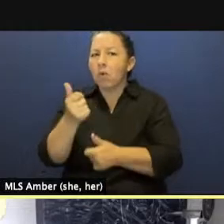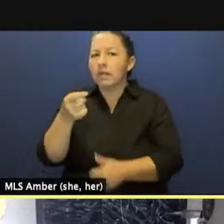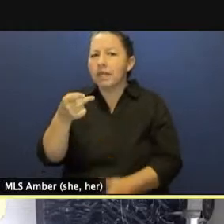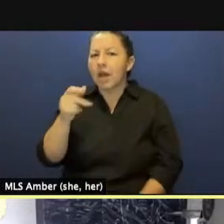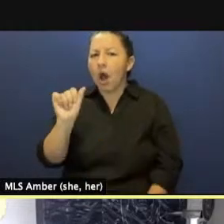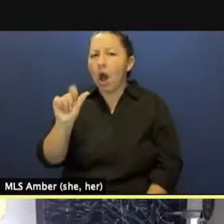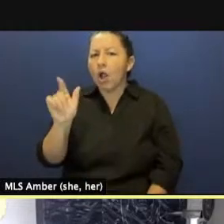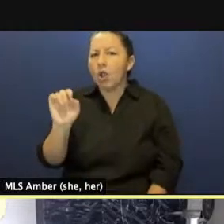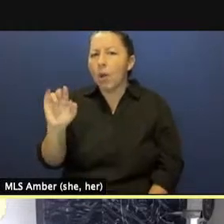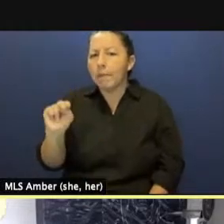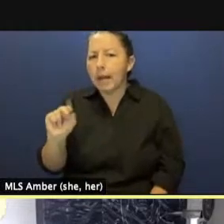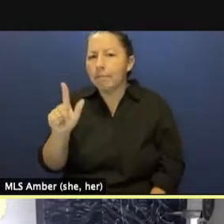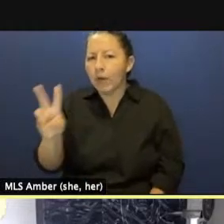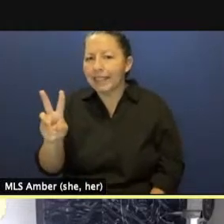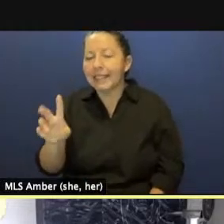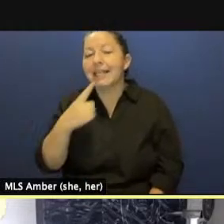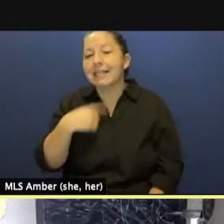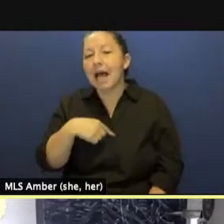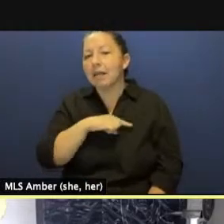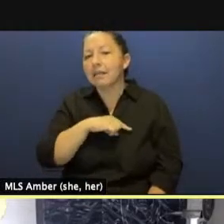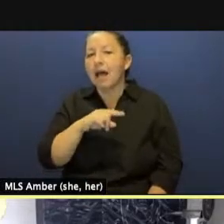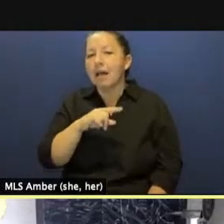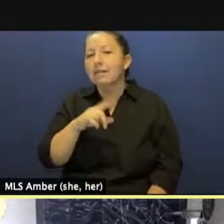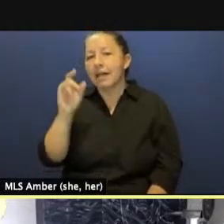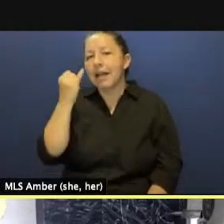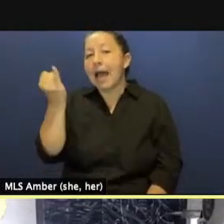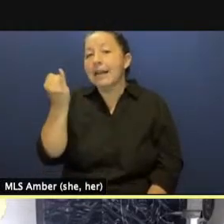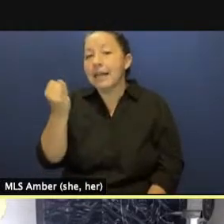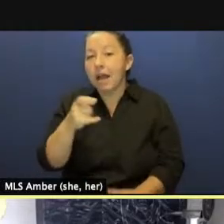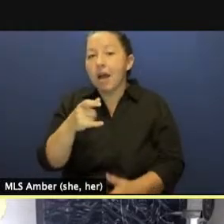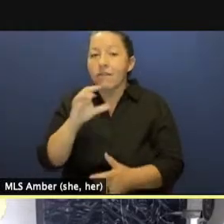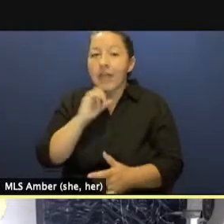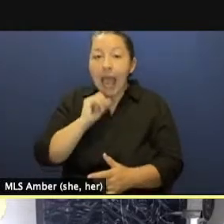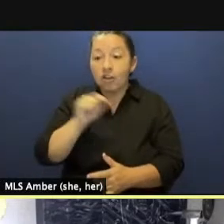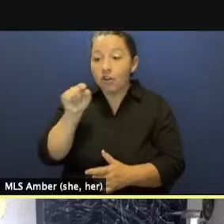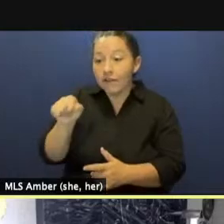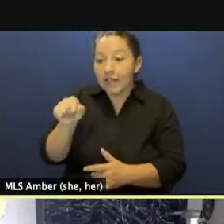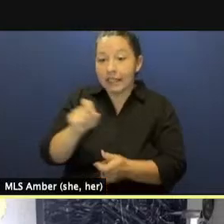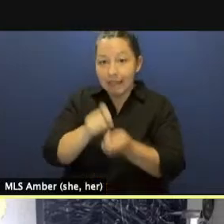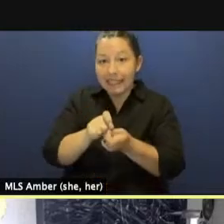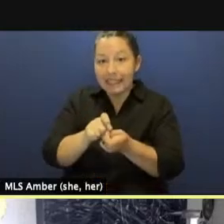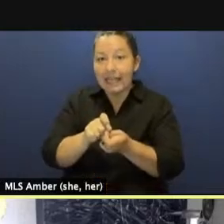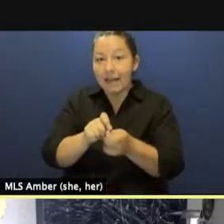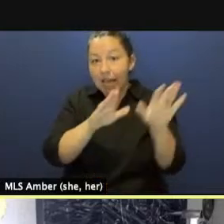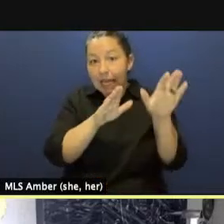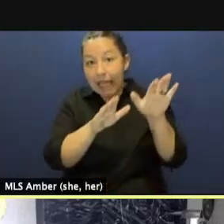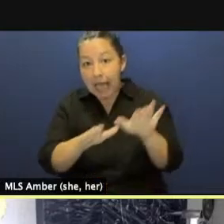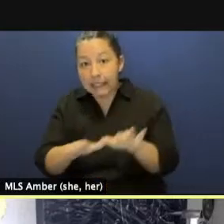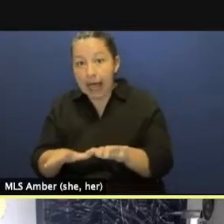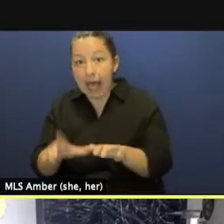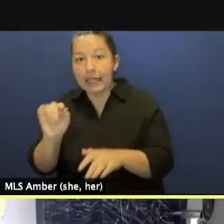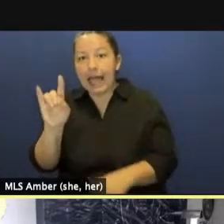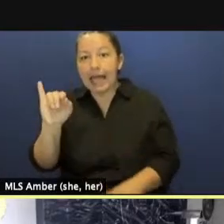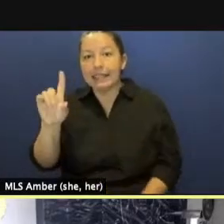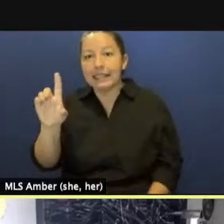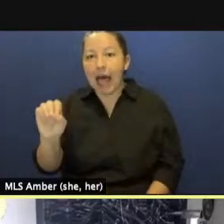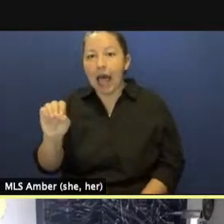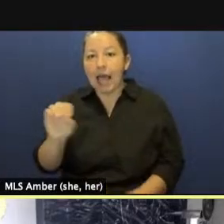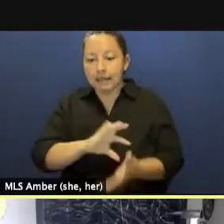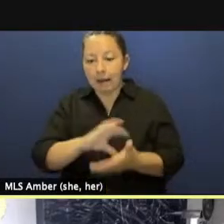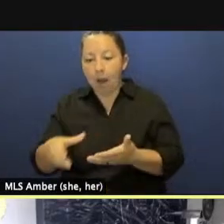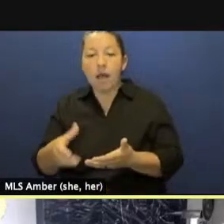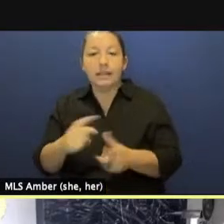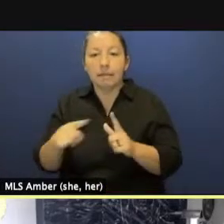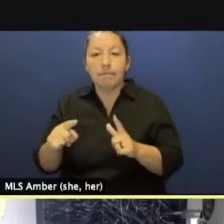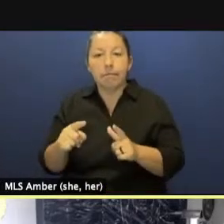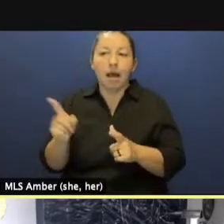a clue to the age of this particular landslide deposit. But Keyes Walton told me that they're still